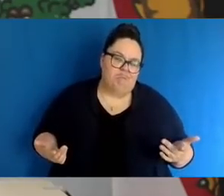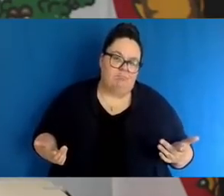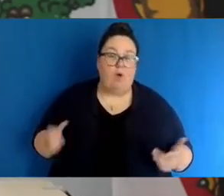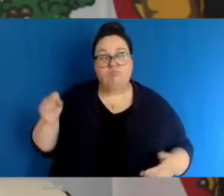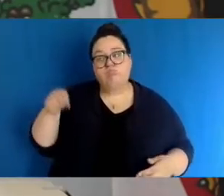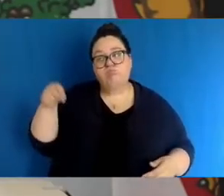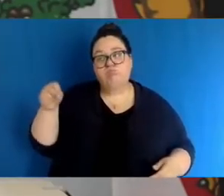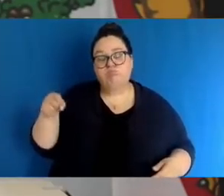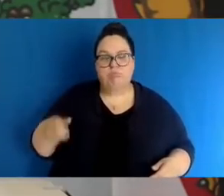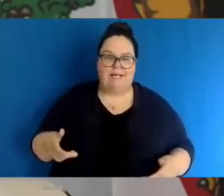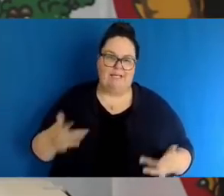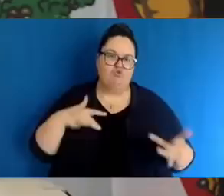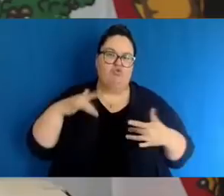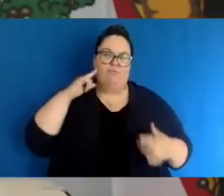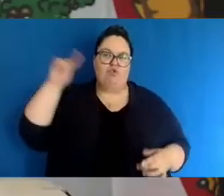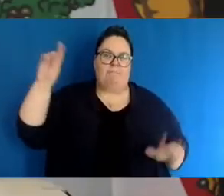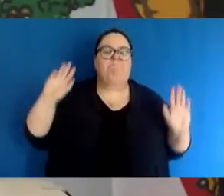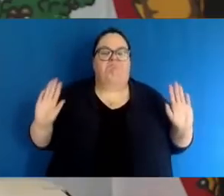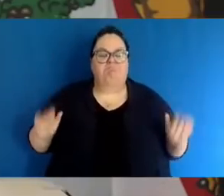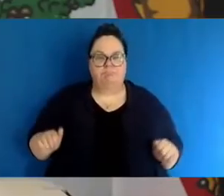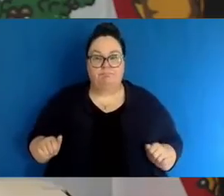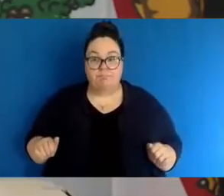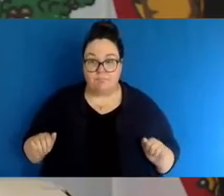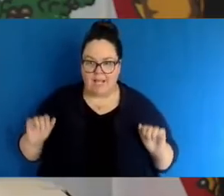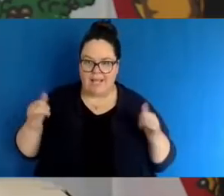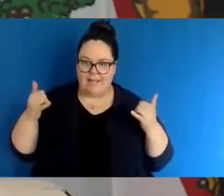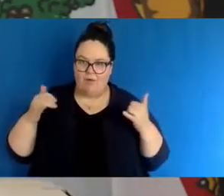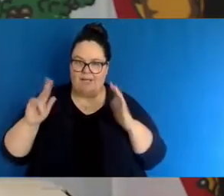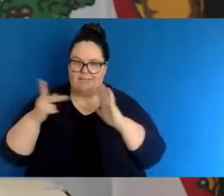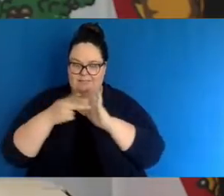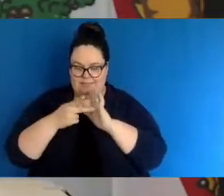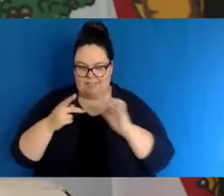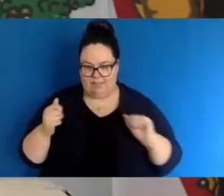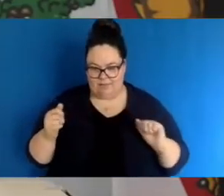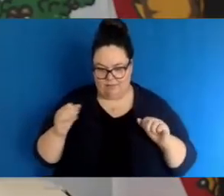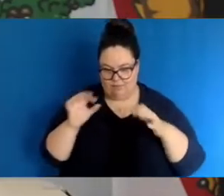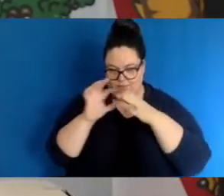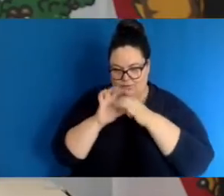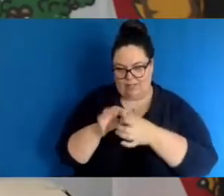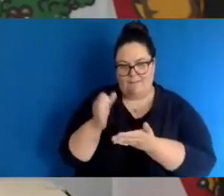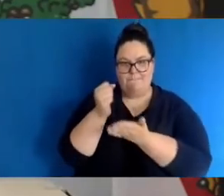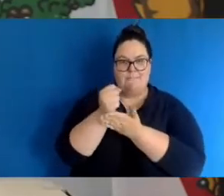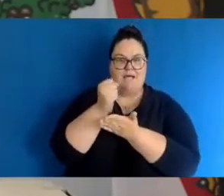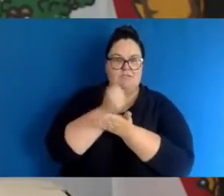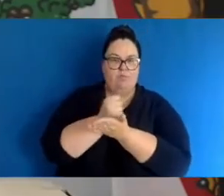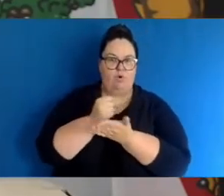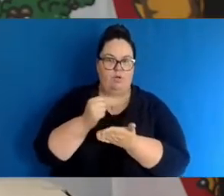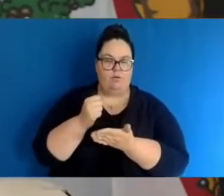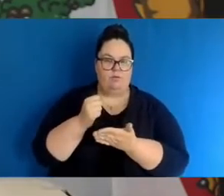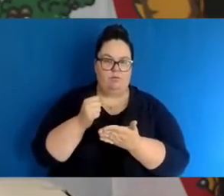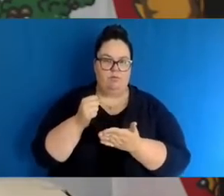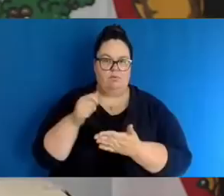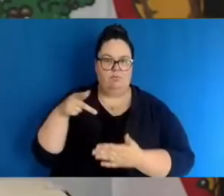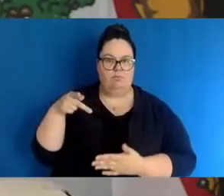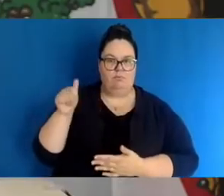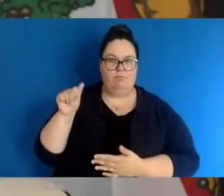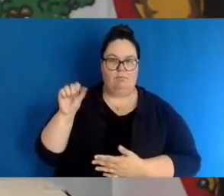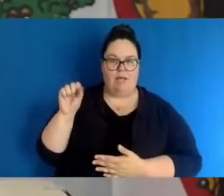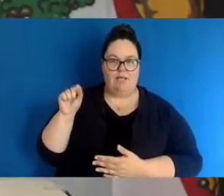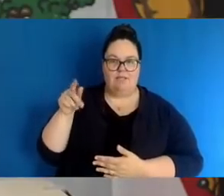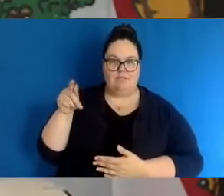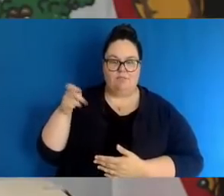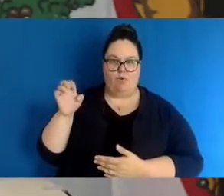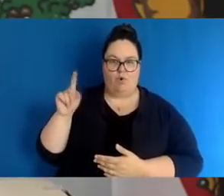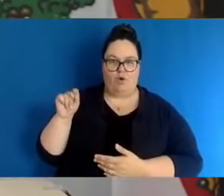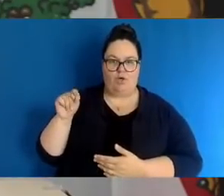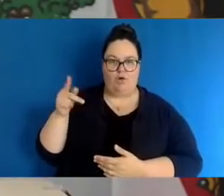Absolutely. It's a big concern for him. Now, the other question I have is about the passport situation. So probably Premier King and Dr.